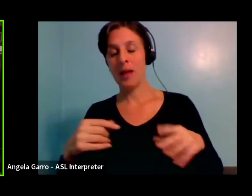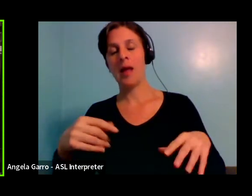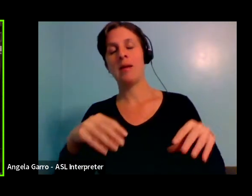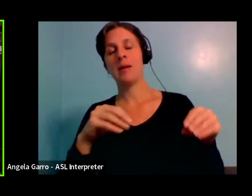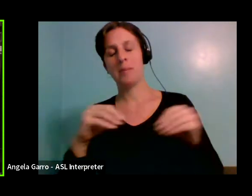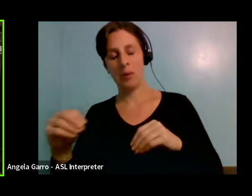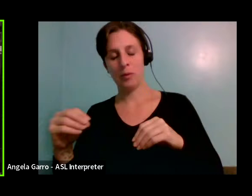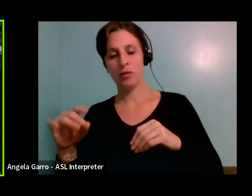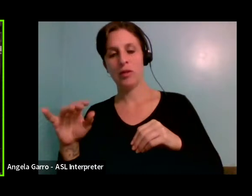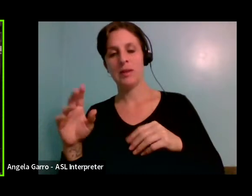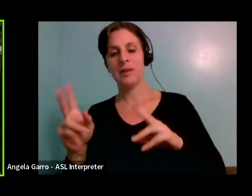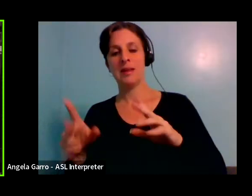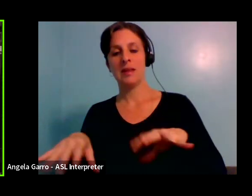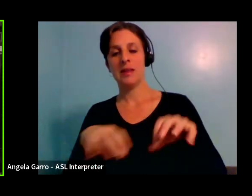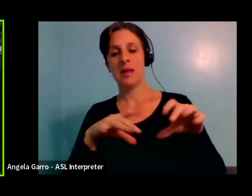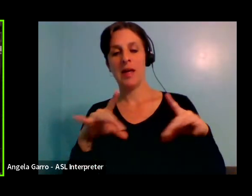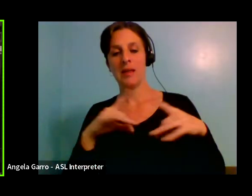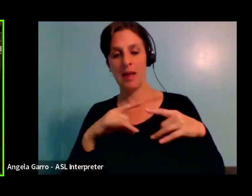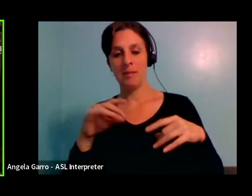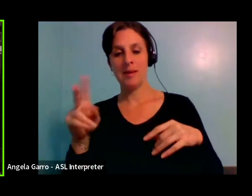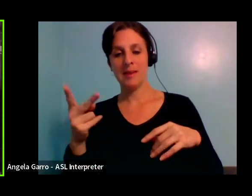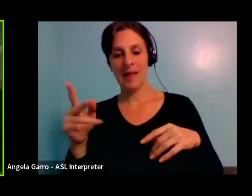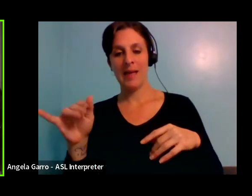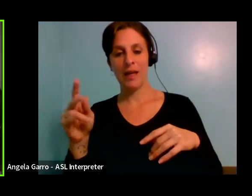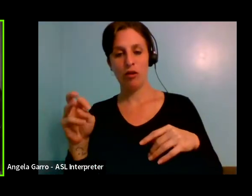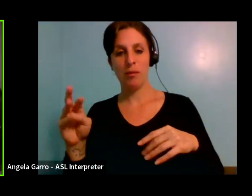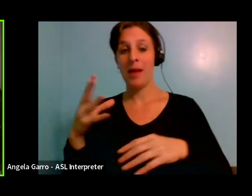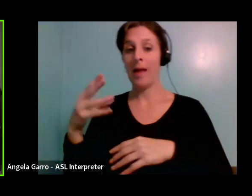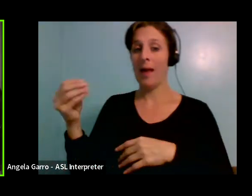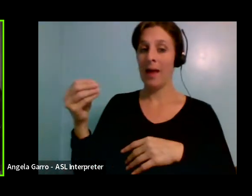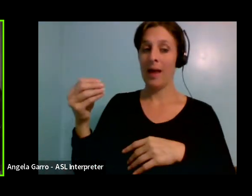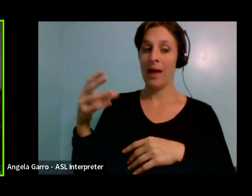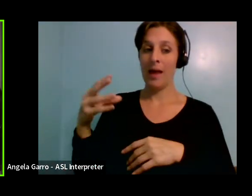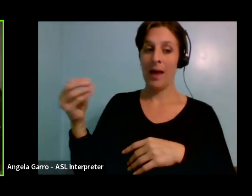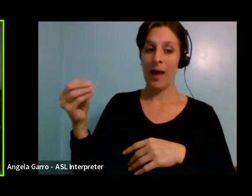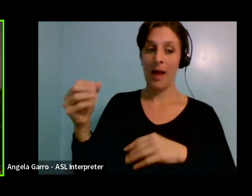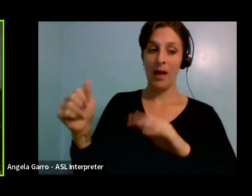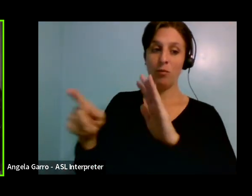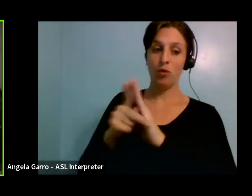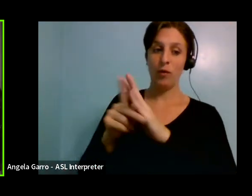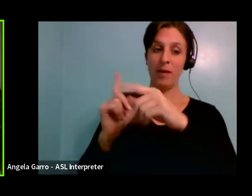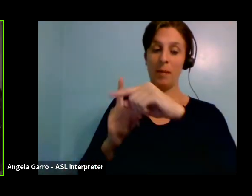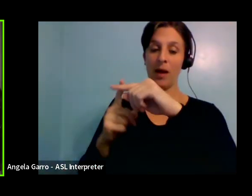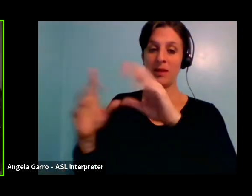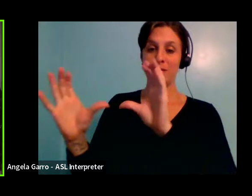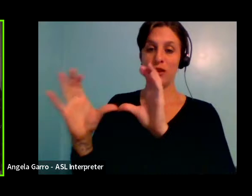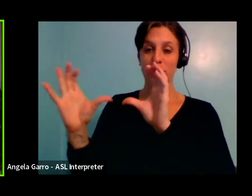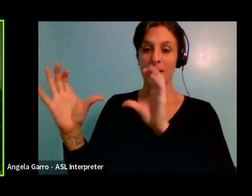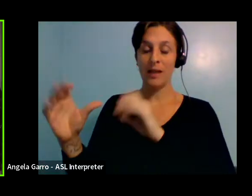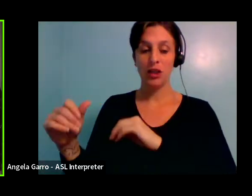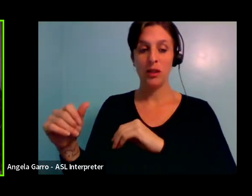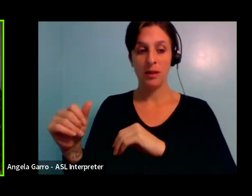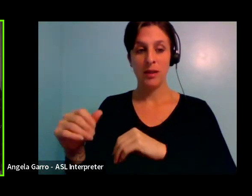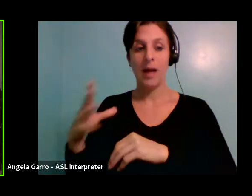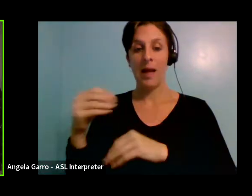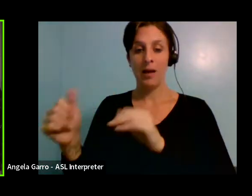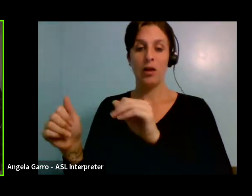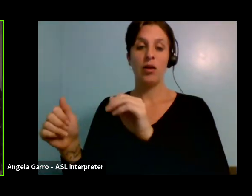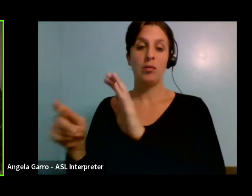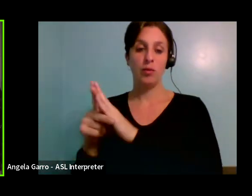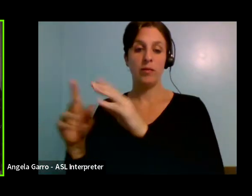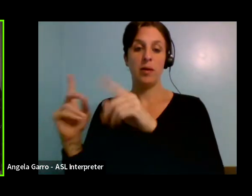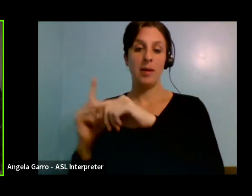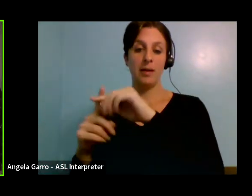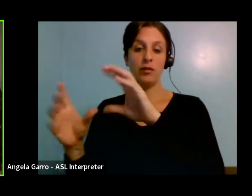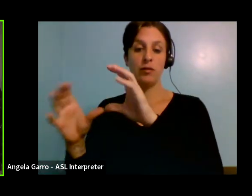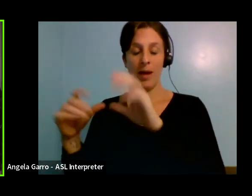second interim report. I'll second that. And approve a positive certification. Oh, And approve the approve the positive. positive certification. Thank you. And I'll